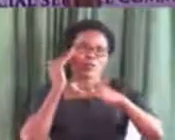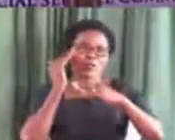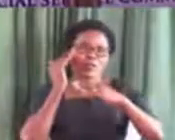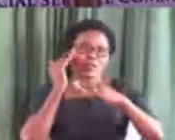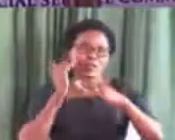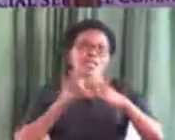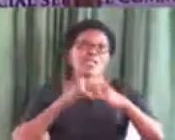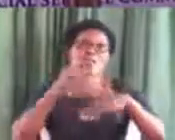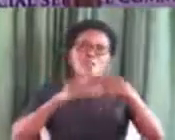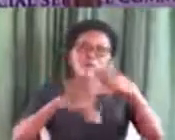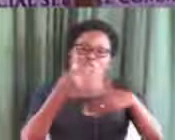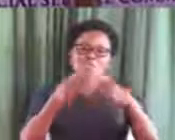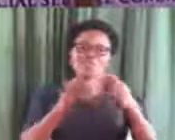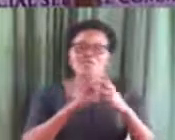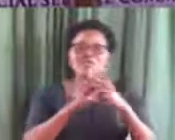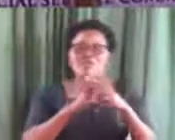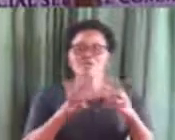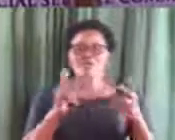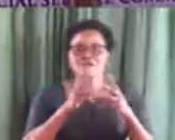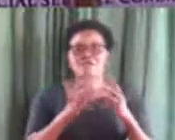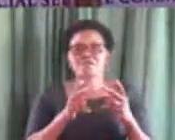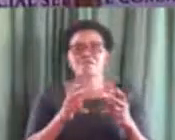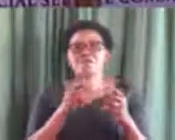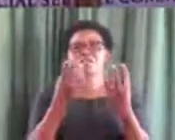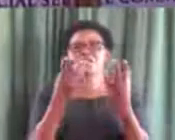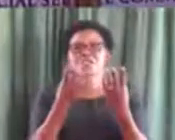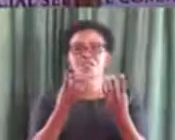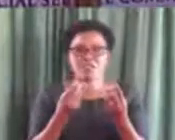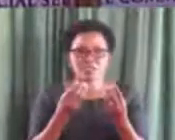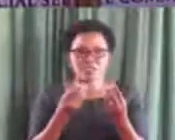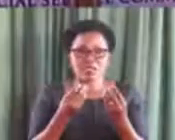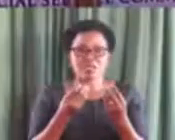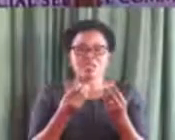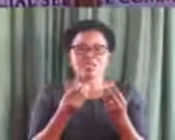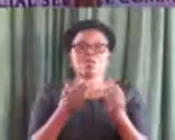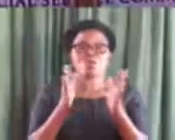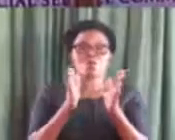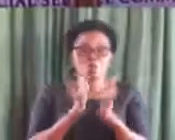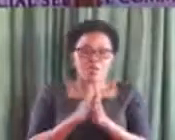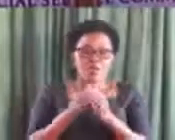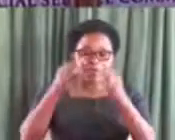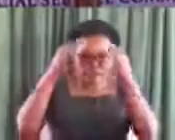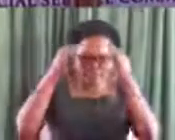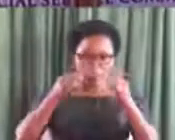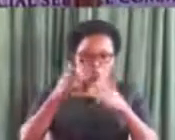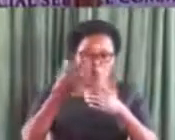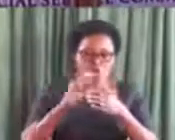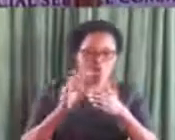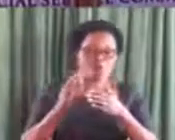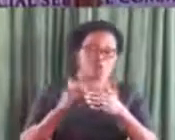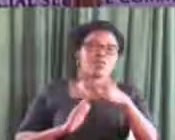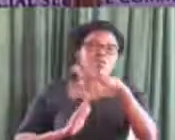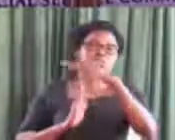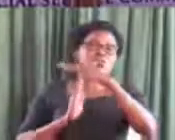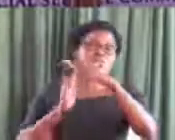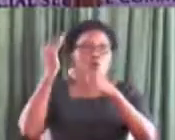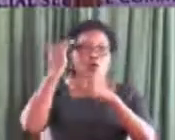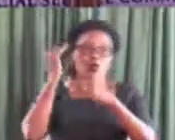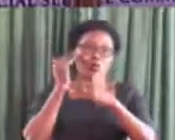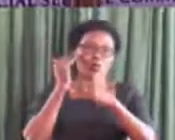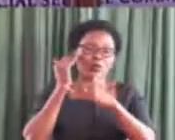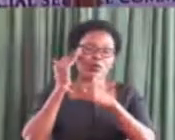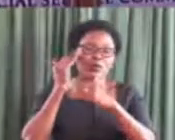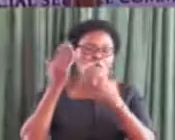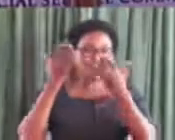very familiar with the decisions of the Supreme Court, and therefore my